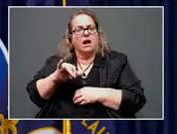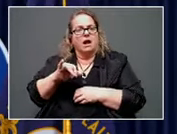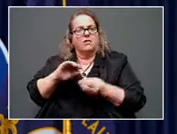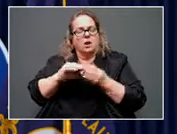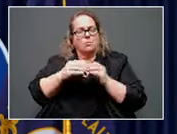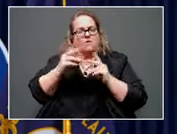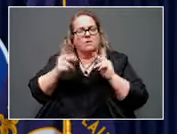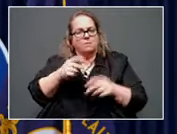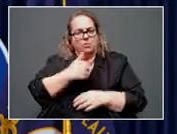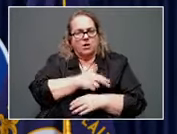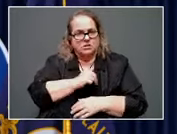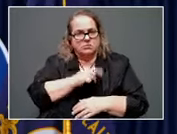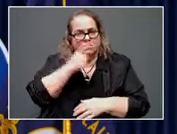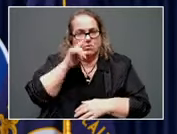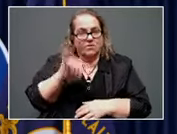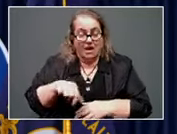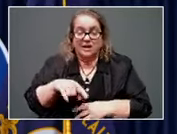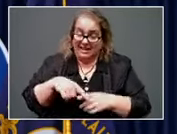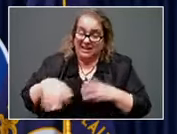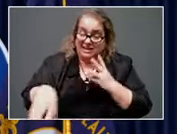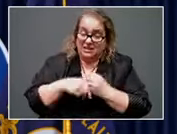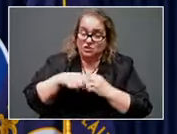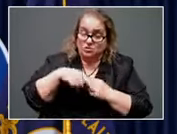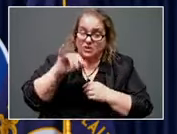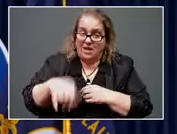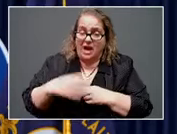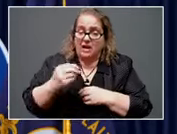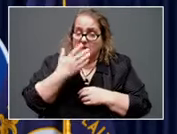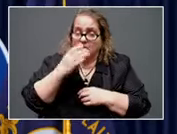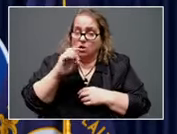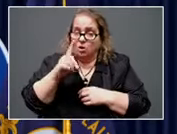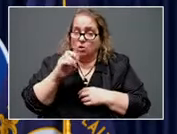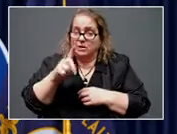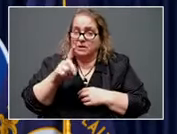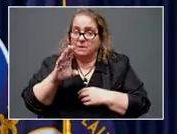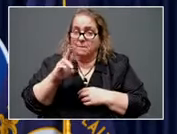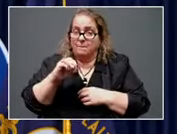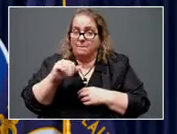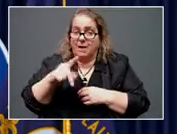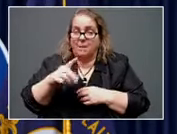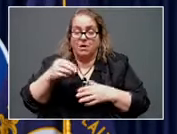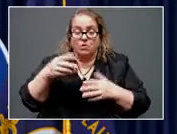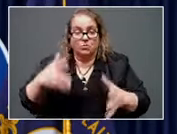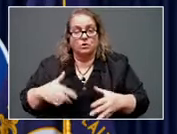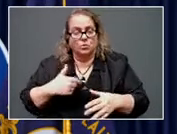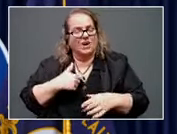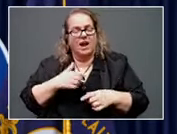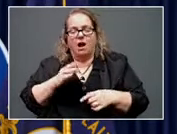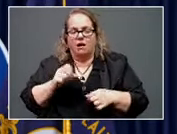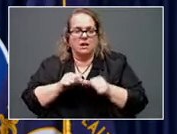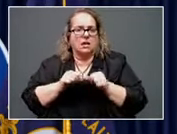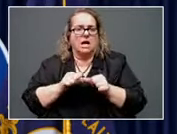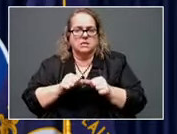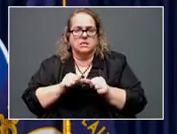in addition to that, and the color-coded maps and the rest, we are in constant contact with our hospitals.